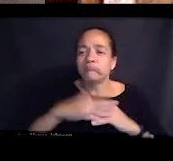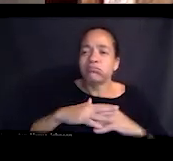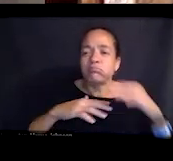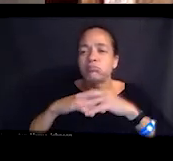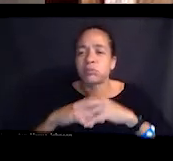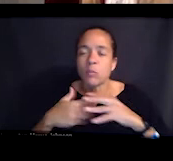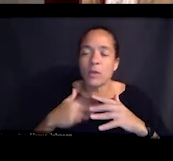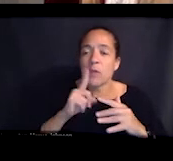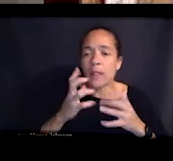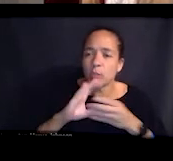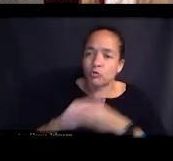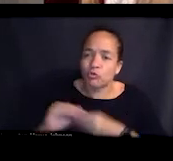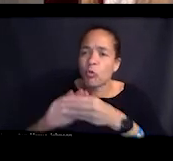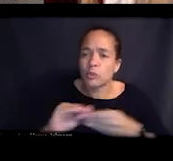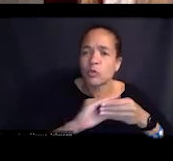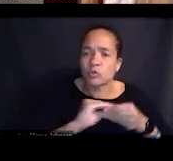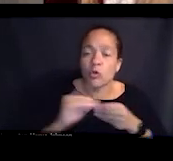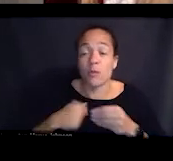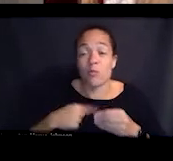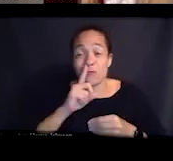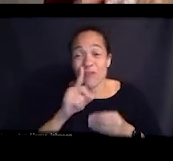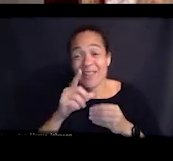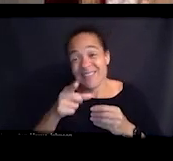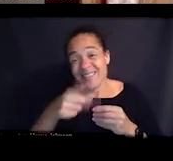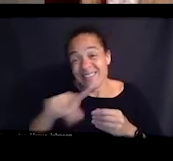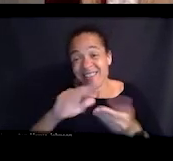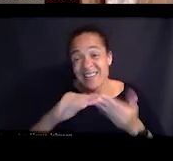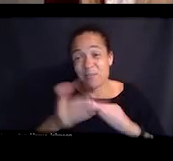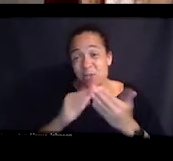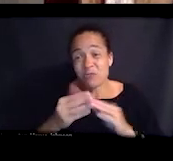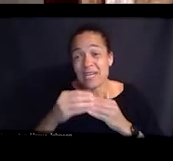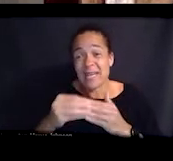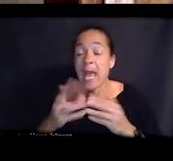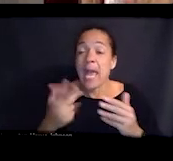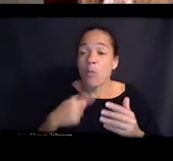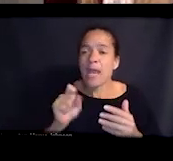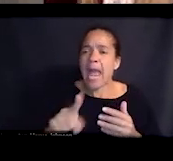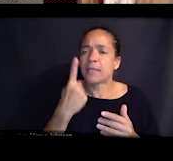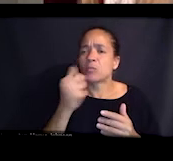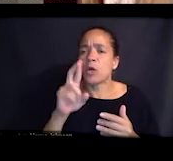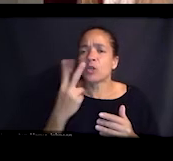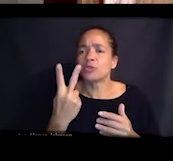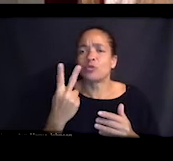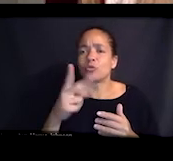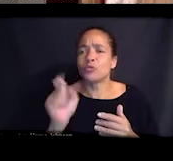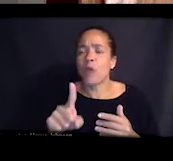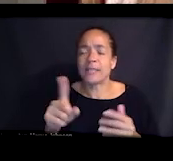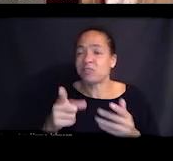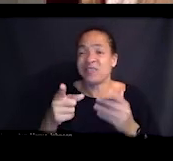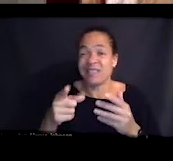And it was really community-led. We maybe asked a question or two and then just kind of let them go. But from there, we went into some